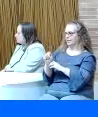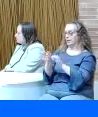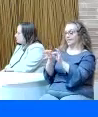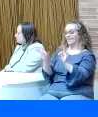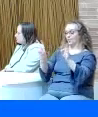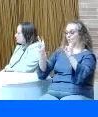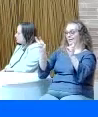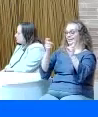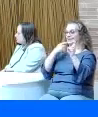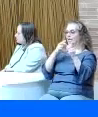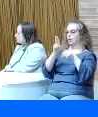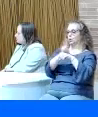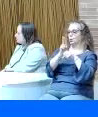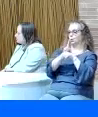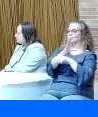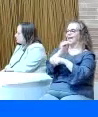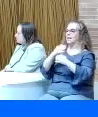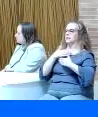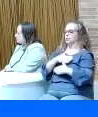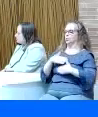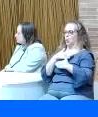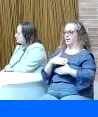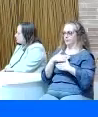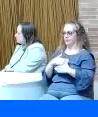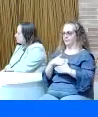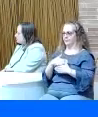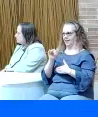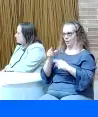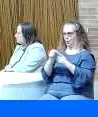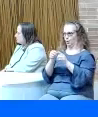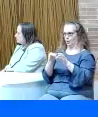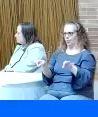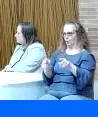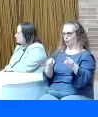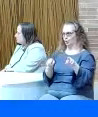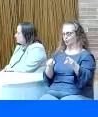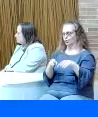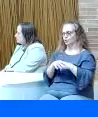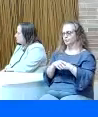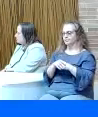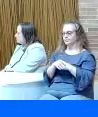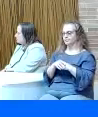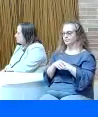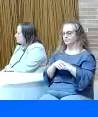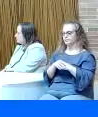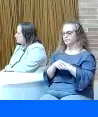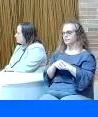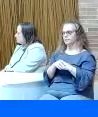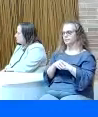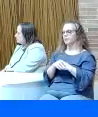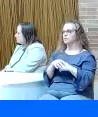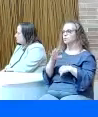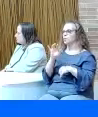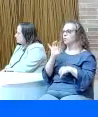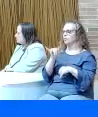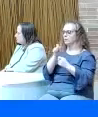statute is use and enjoy so it we look at both of those components when we're when we're evaluating these cases so that's